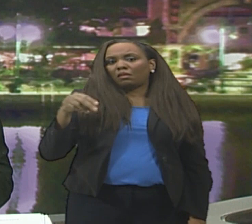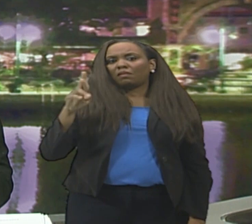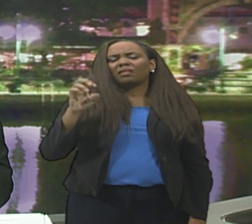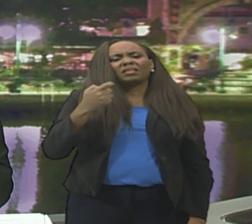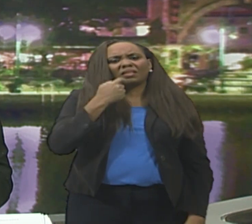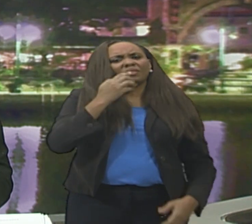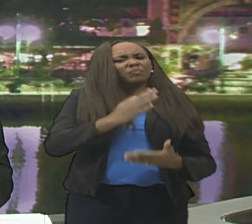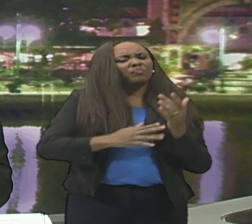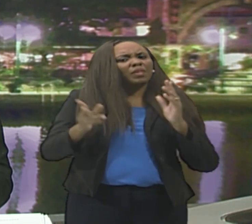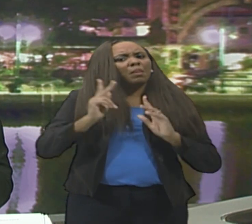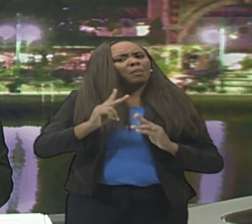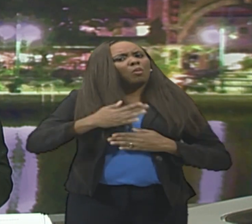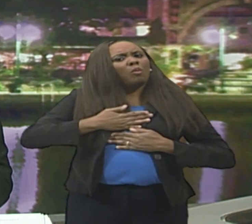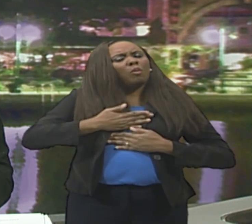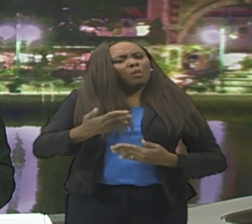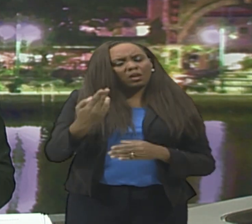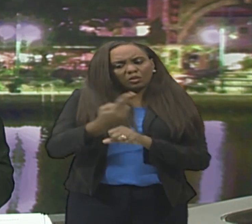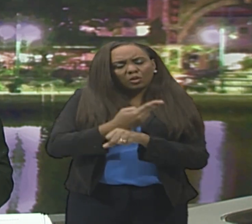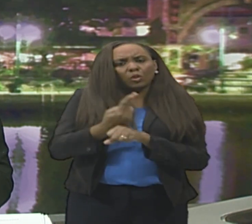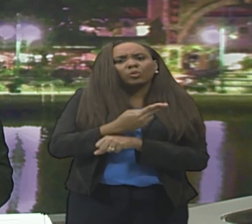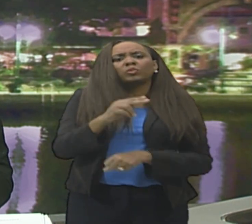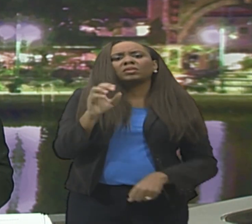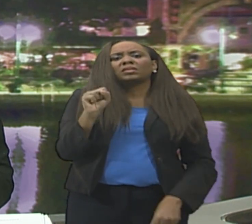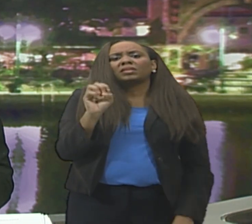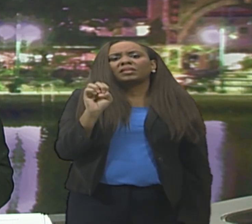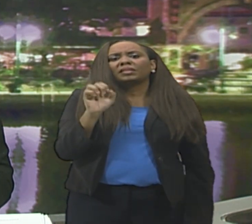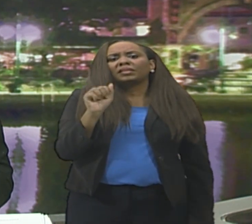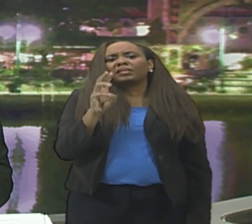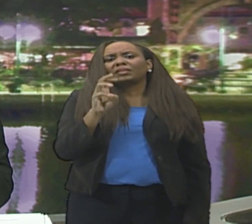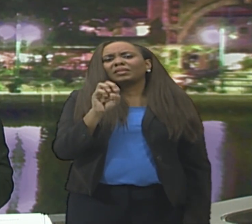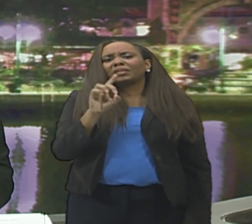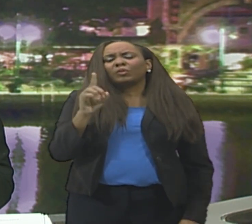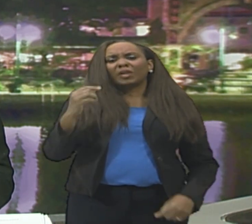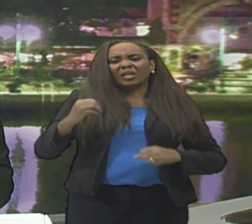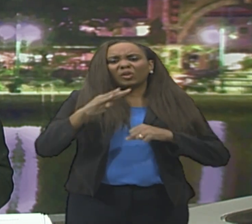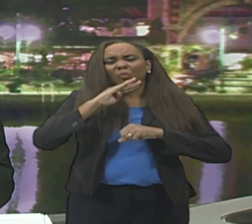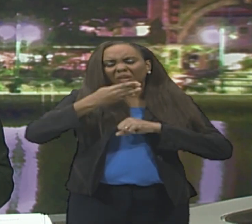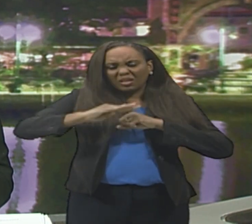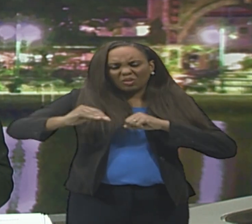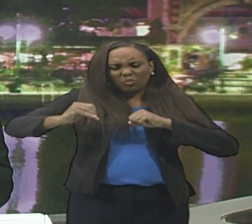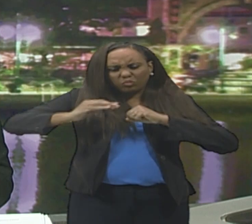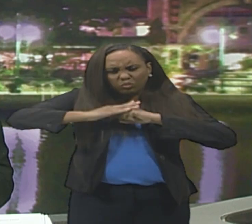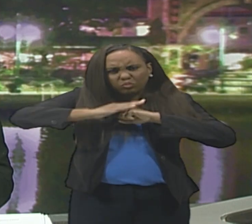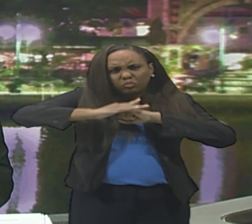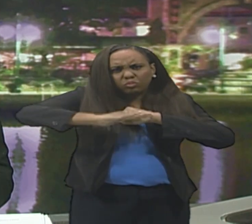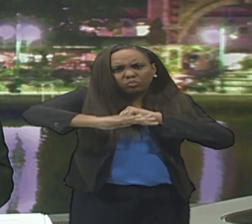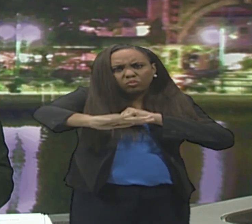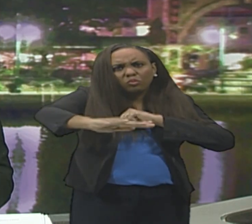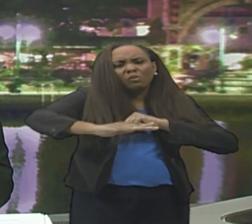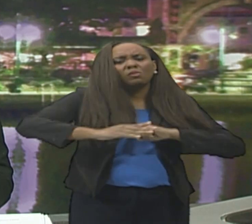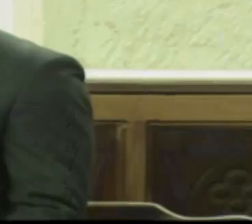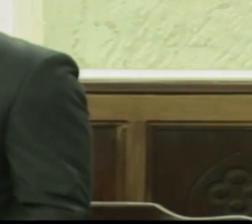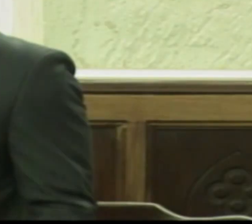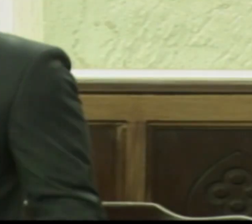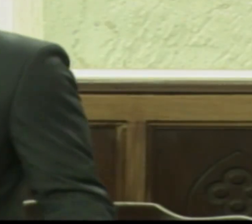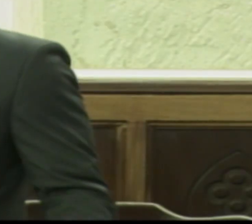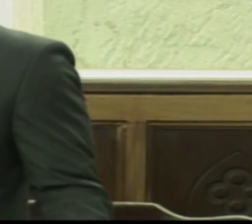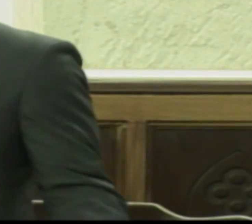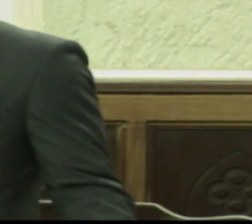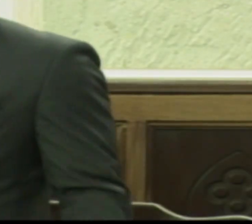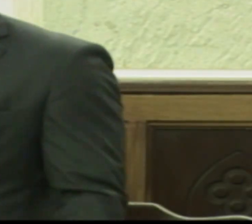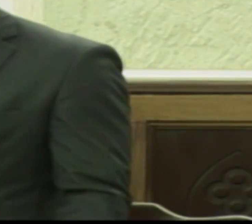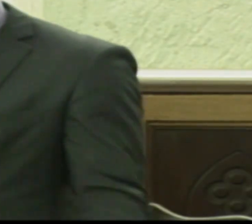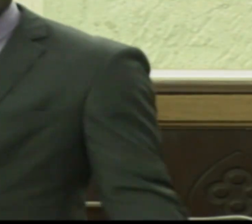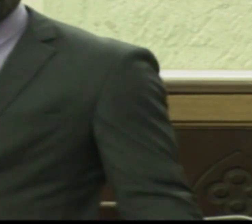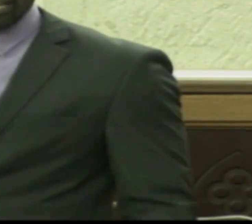use of the significant amount of seaweed that has blanketed some of the island's beaches. The first time it came was in